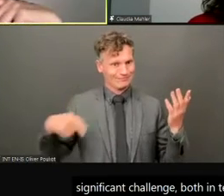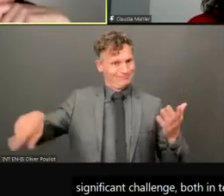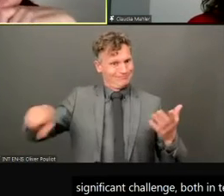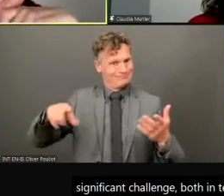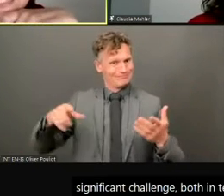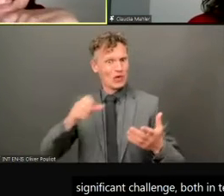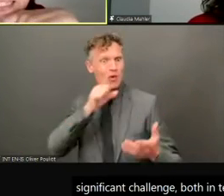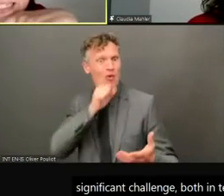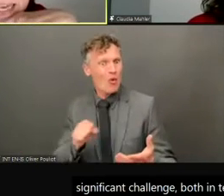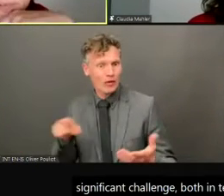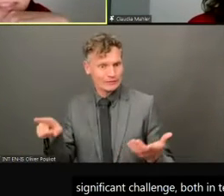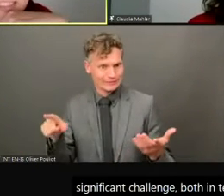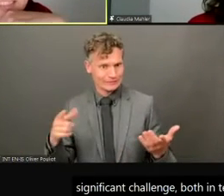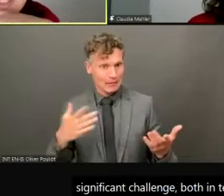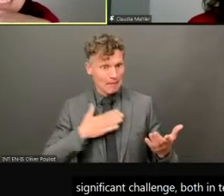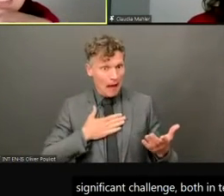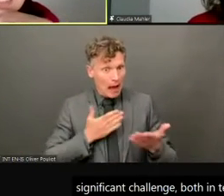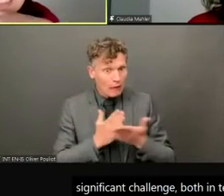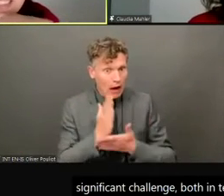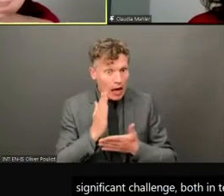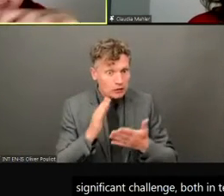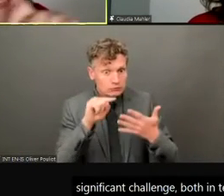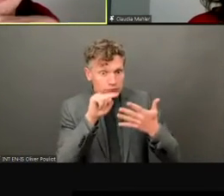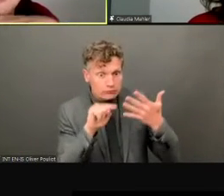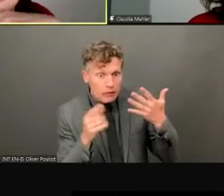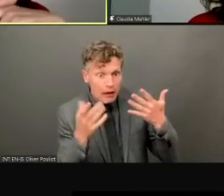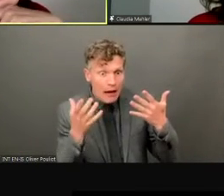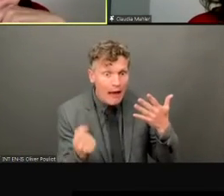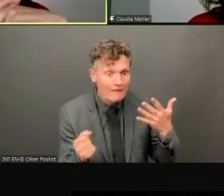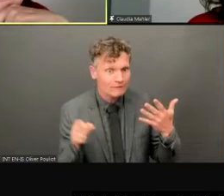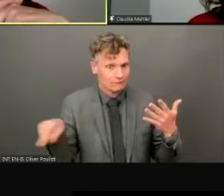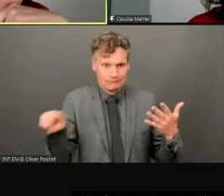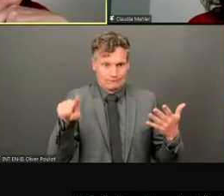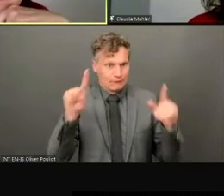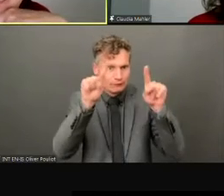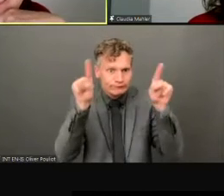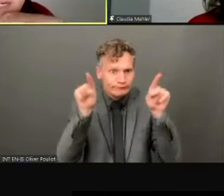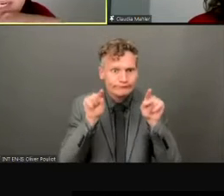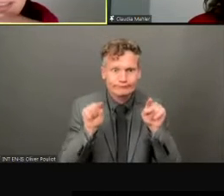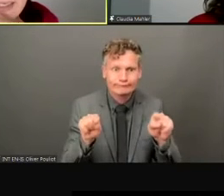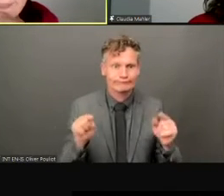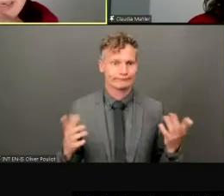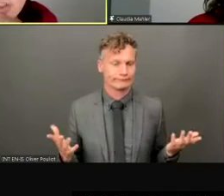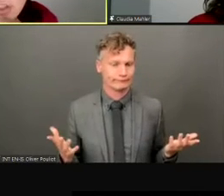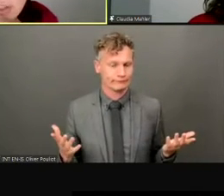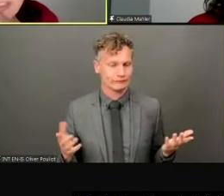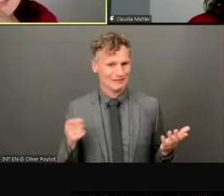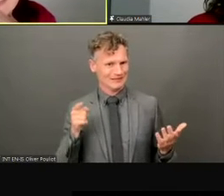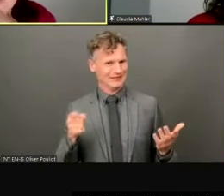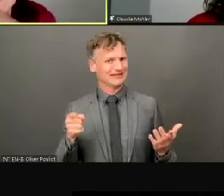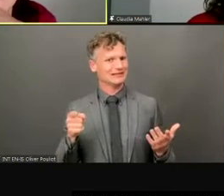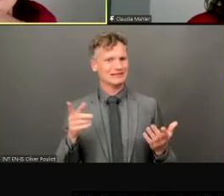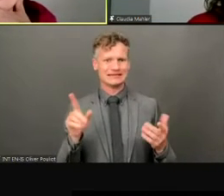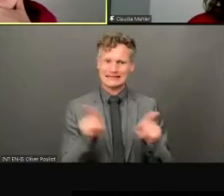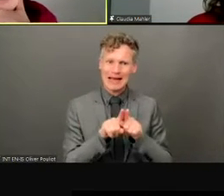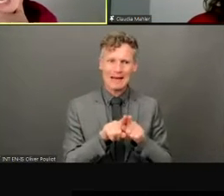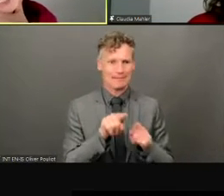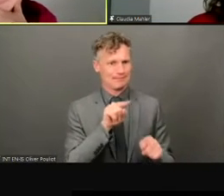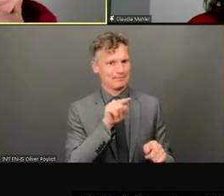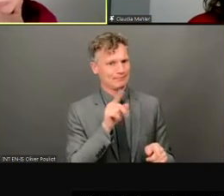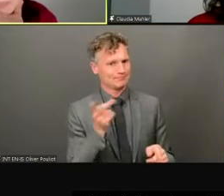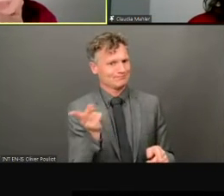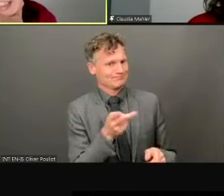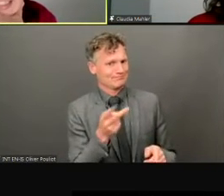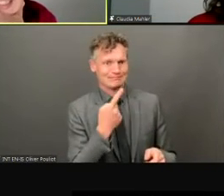of judges and staff in the justice system. And this is something that both you and Gerard mentioned in terms of the need to